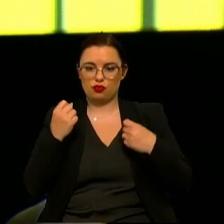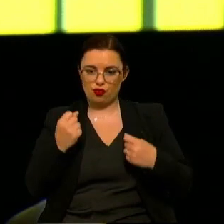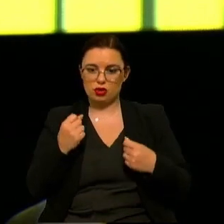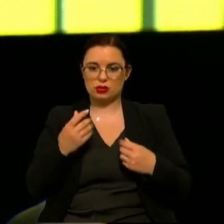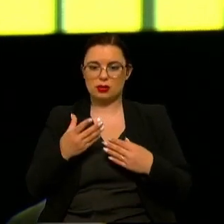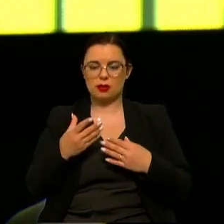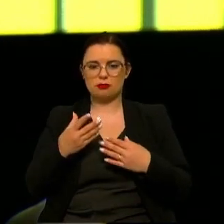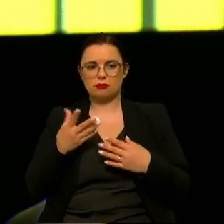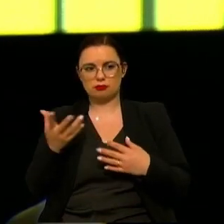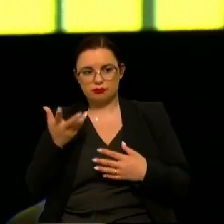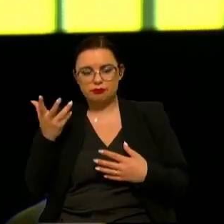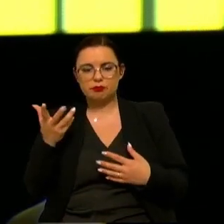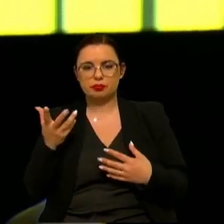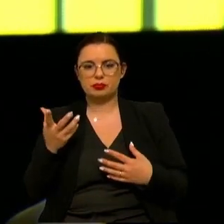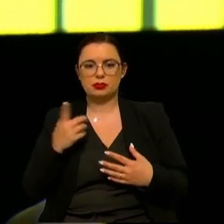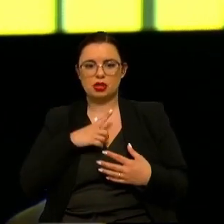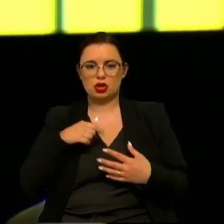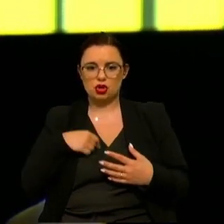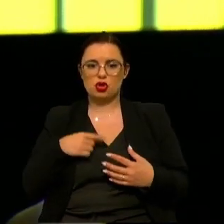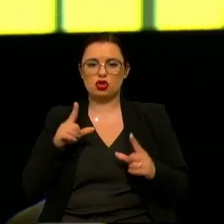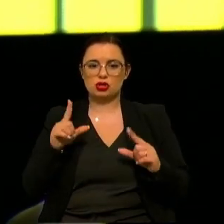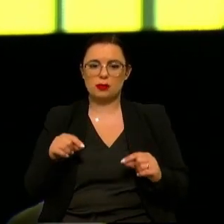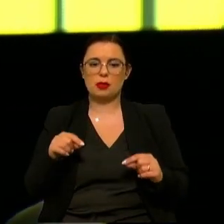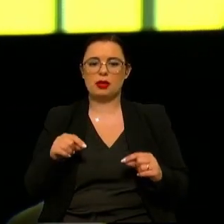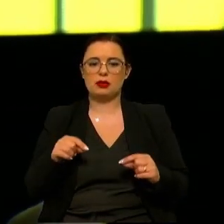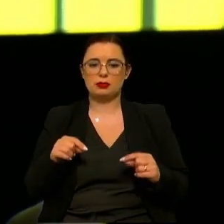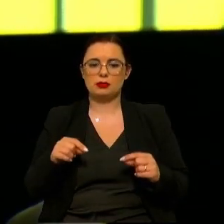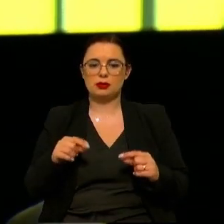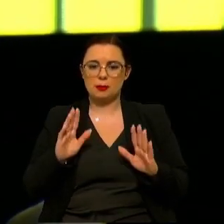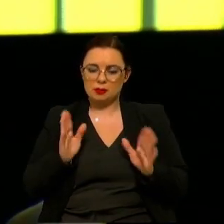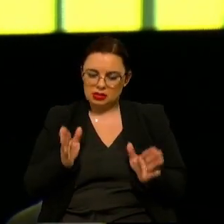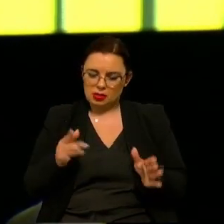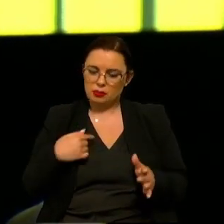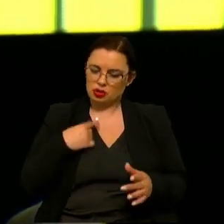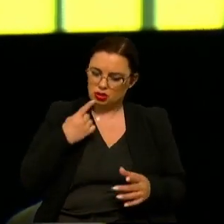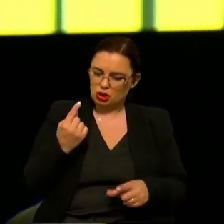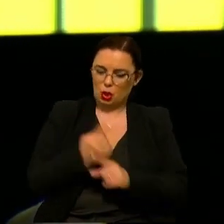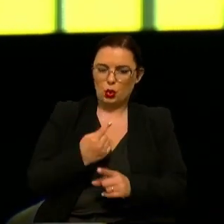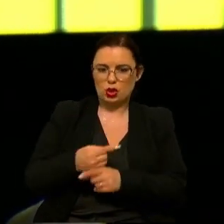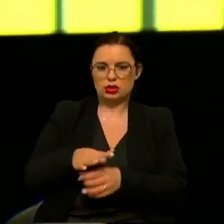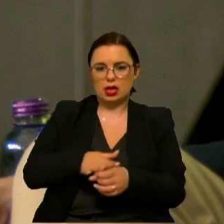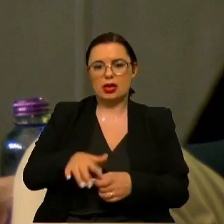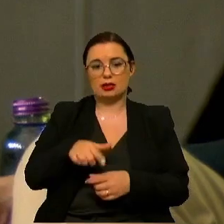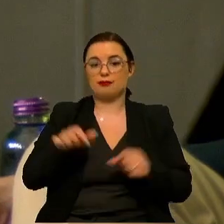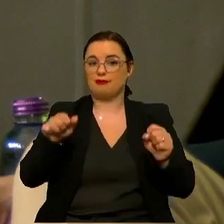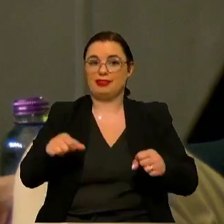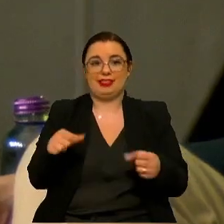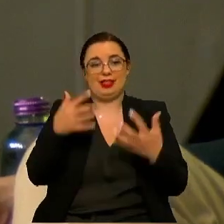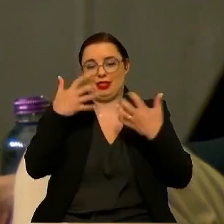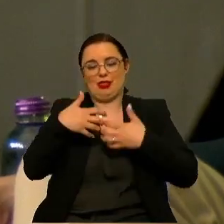more strength, will have a stronger voice,